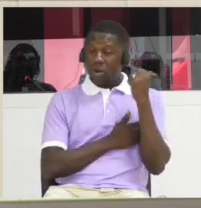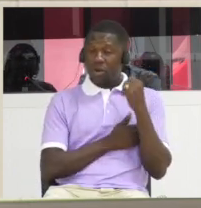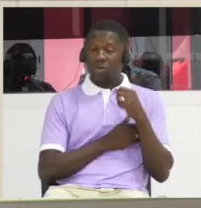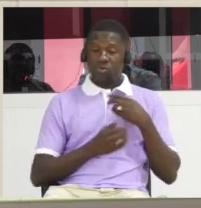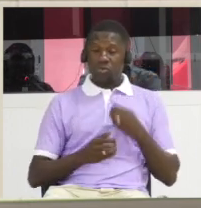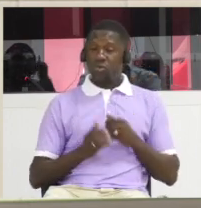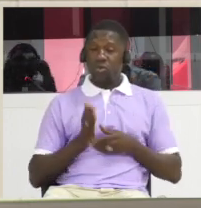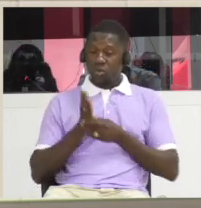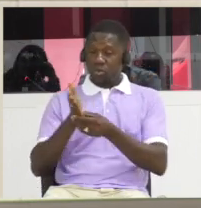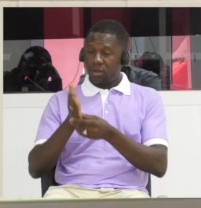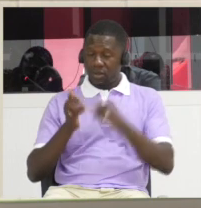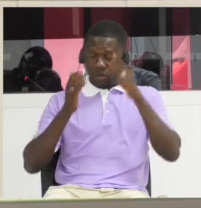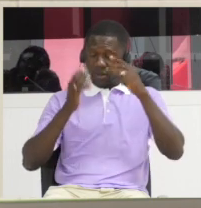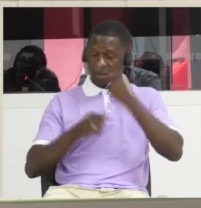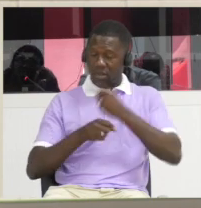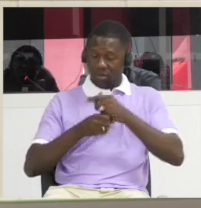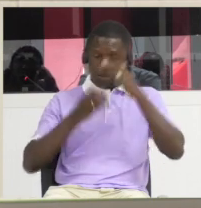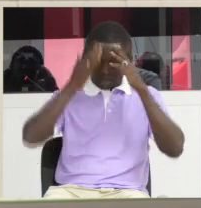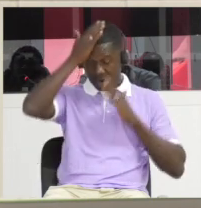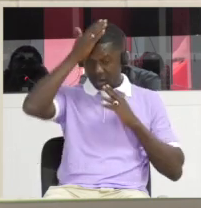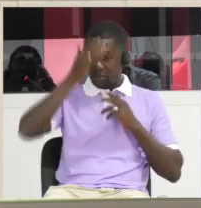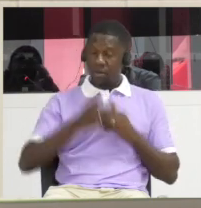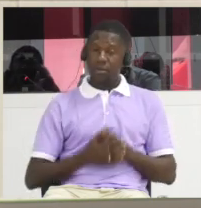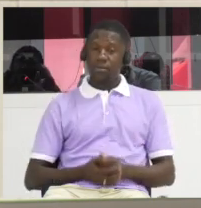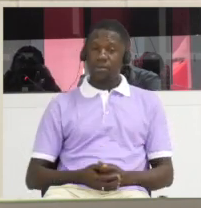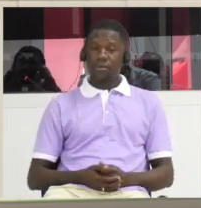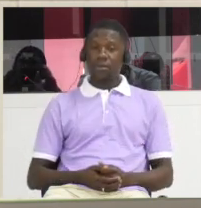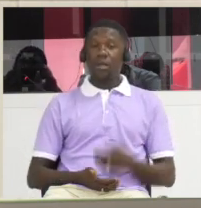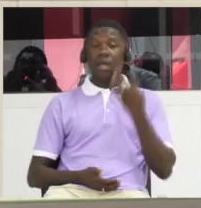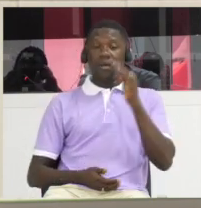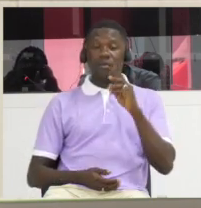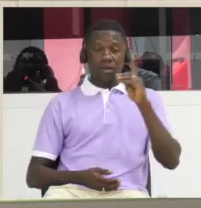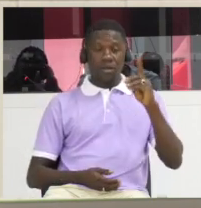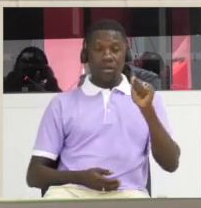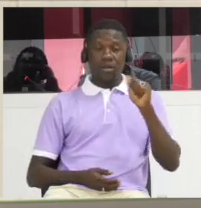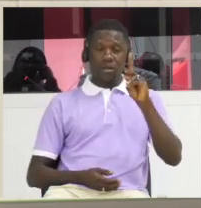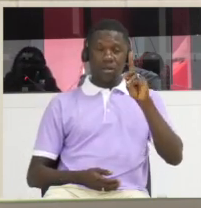army, Colonel Akoji. In the absence of Dada,